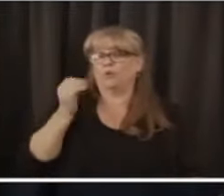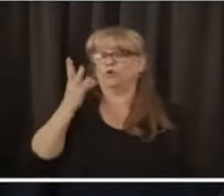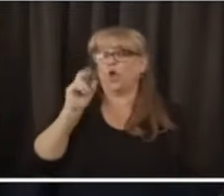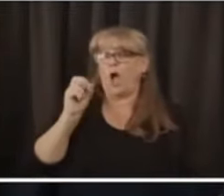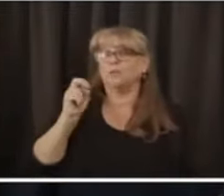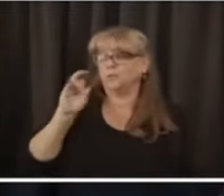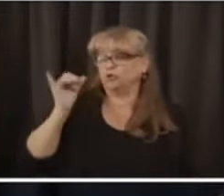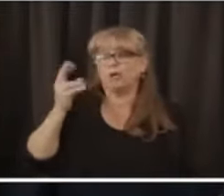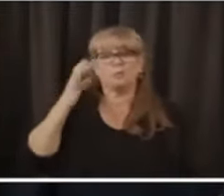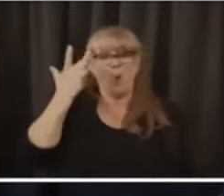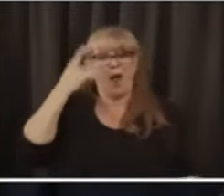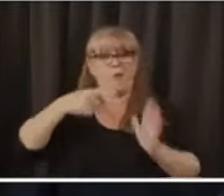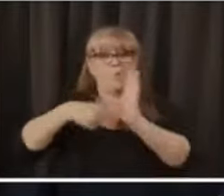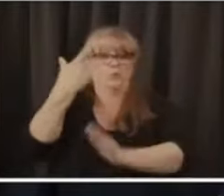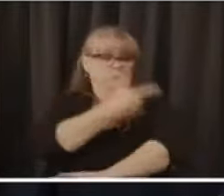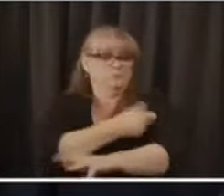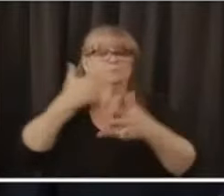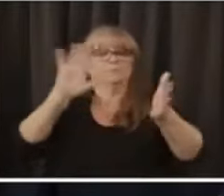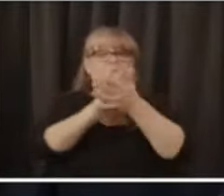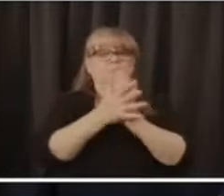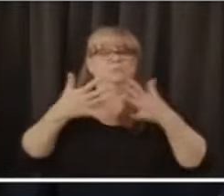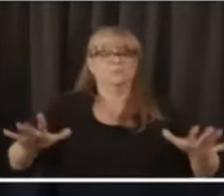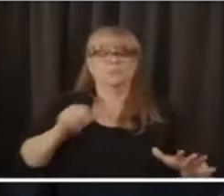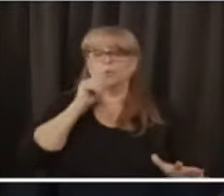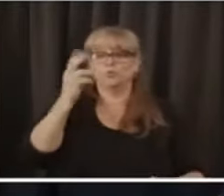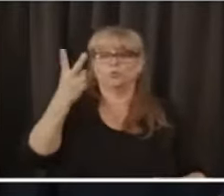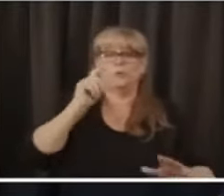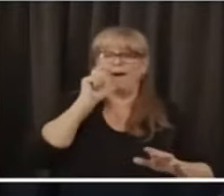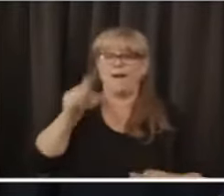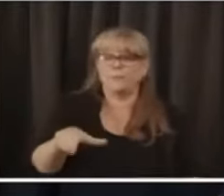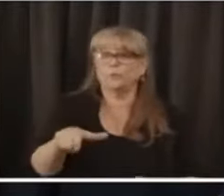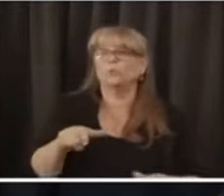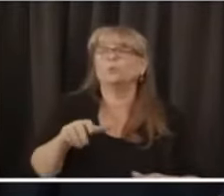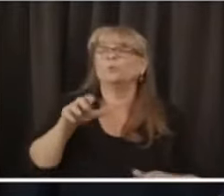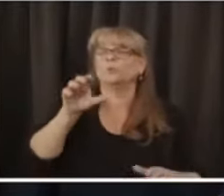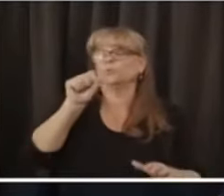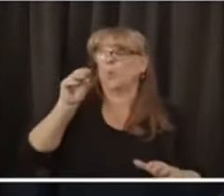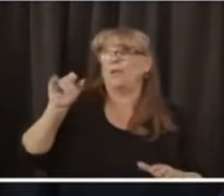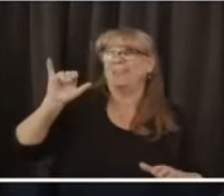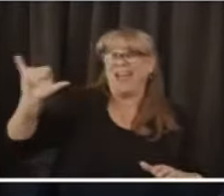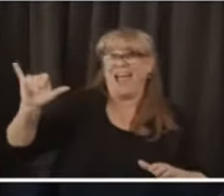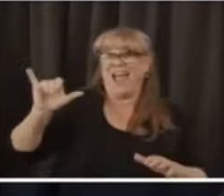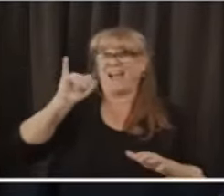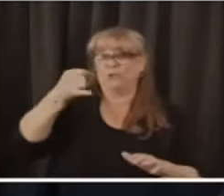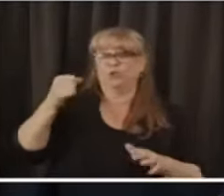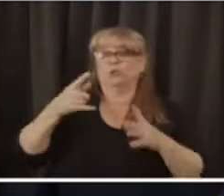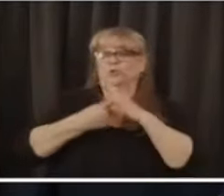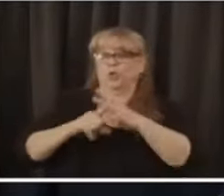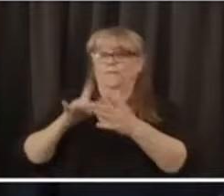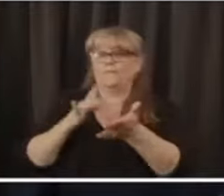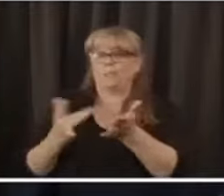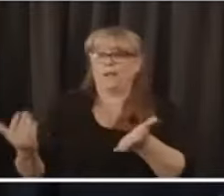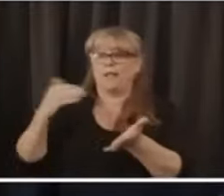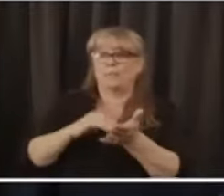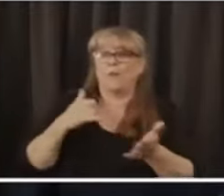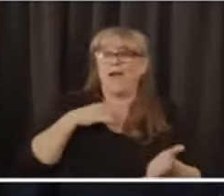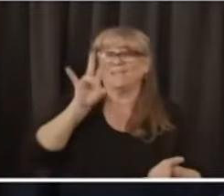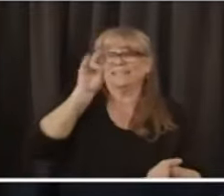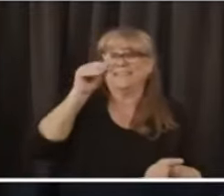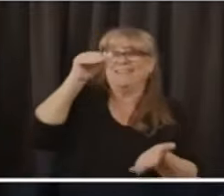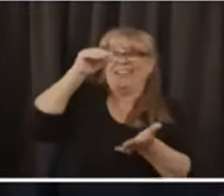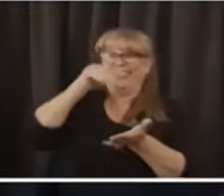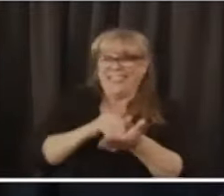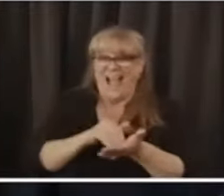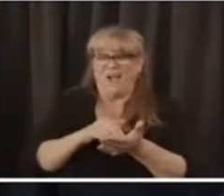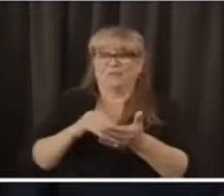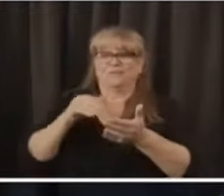recently became available again, and we have over 70,000 of those available for Coloradans. Thank